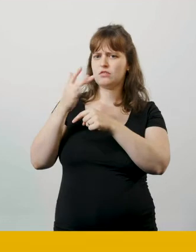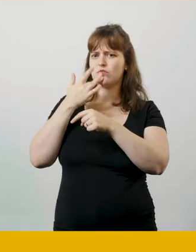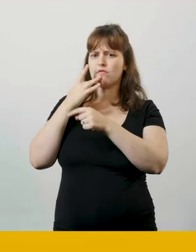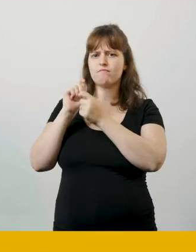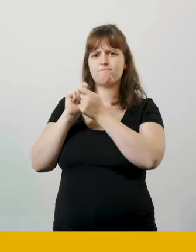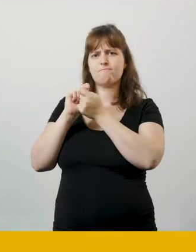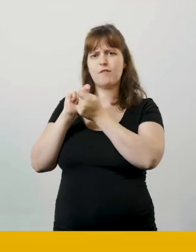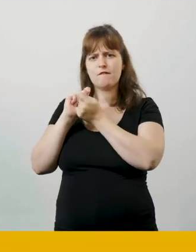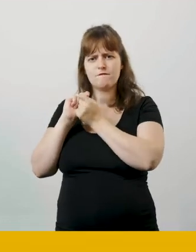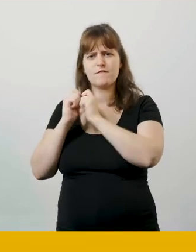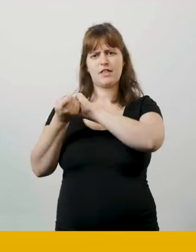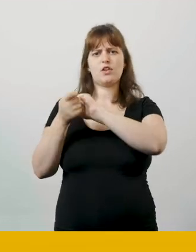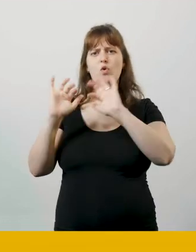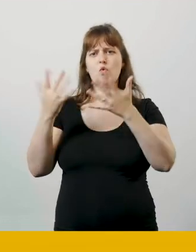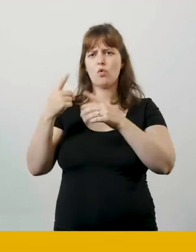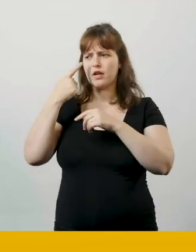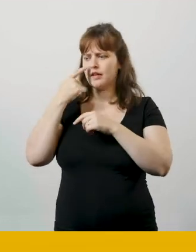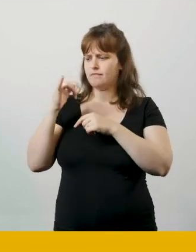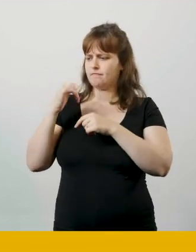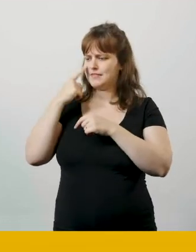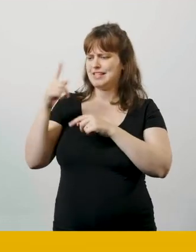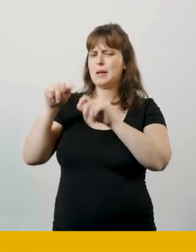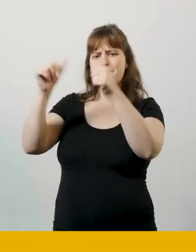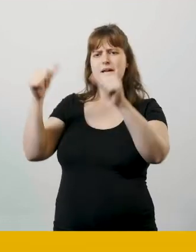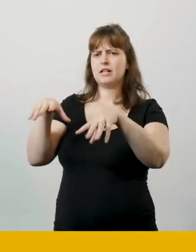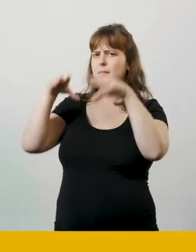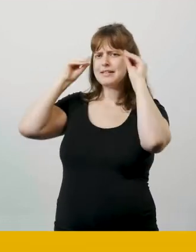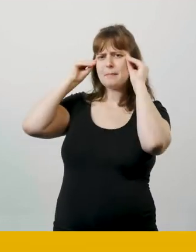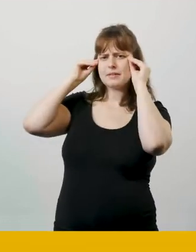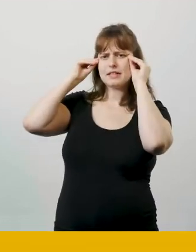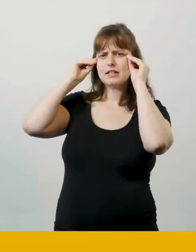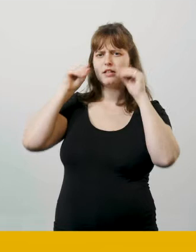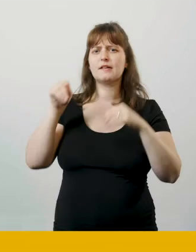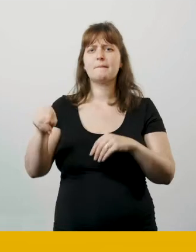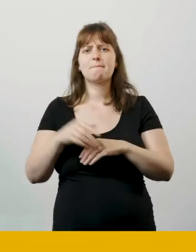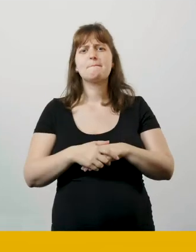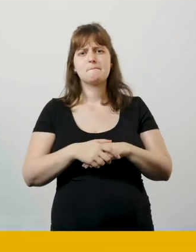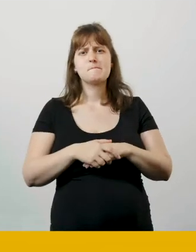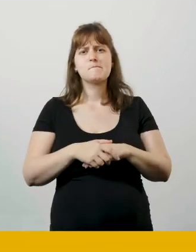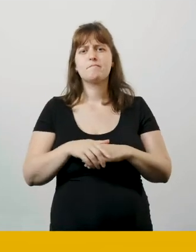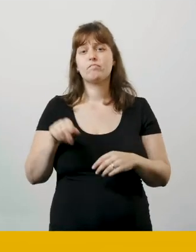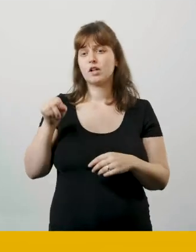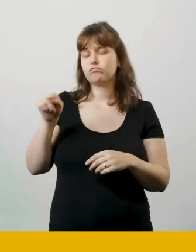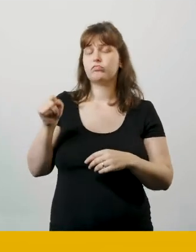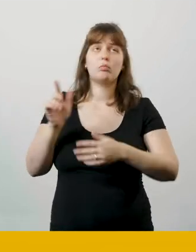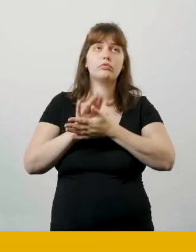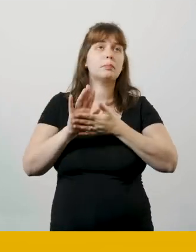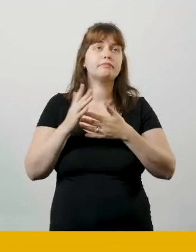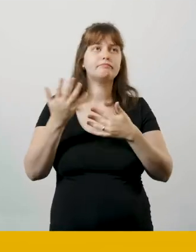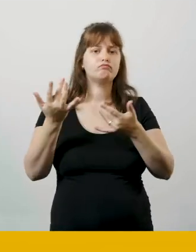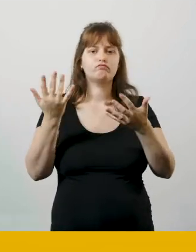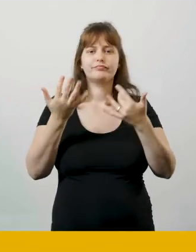image perception, self-image perception that was, let's say,